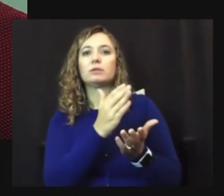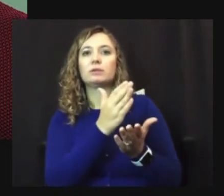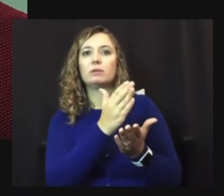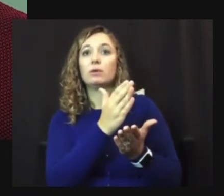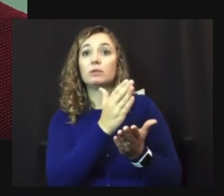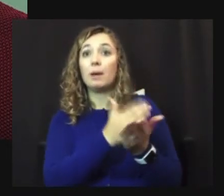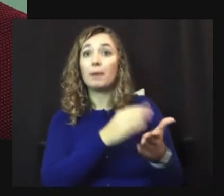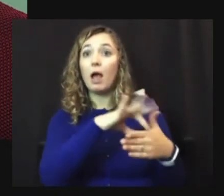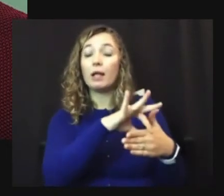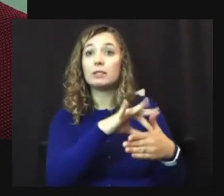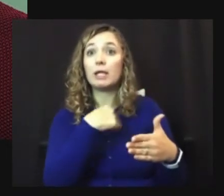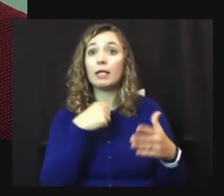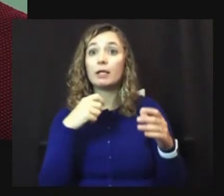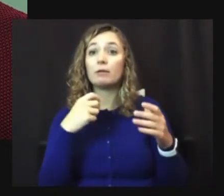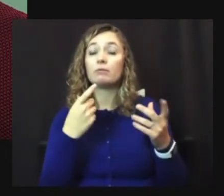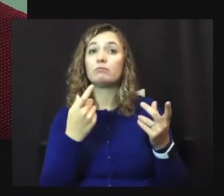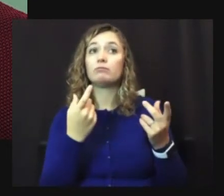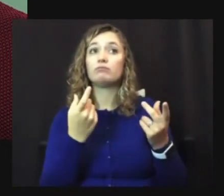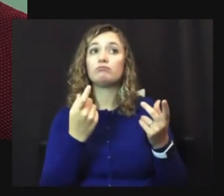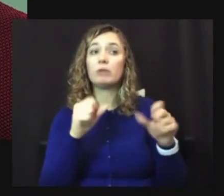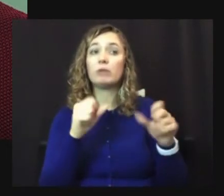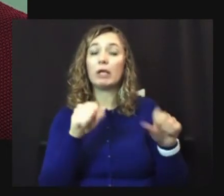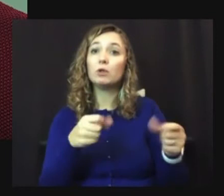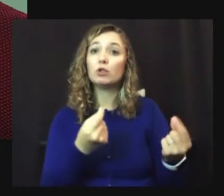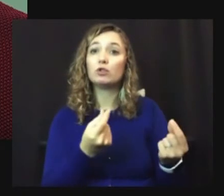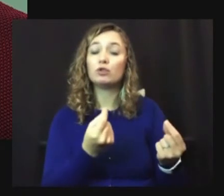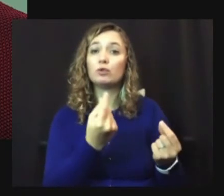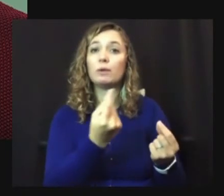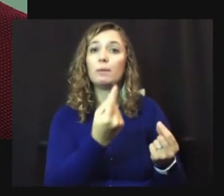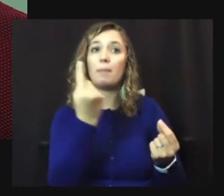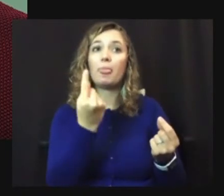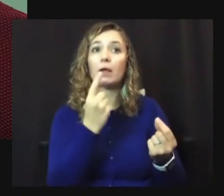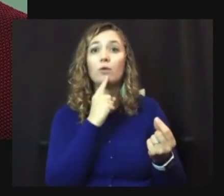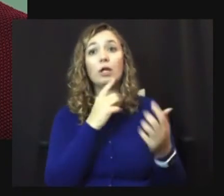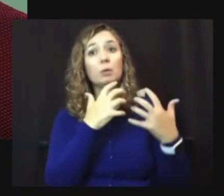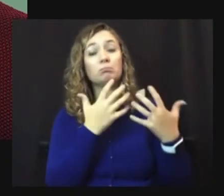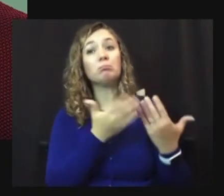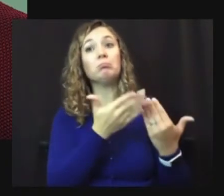that kind of spiky profile is what confuses